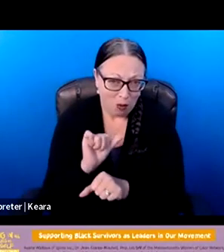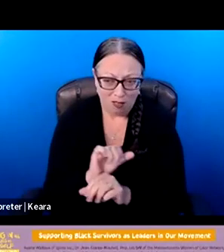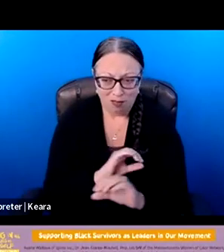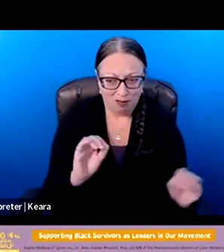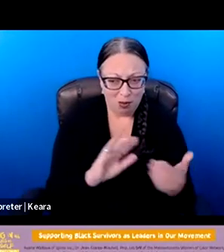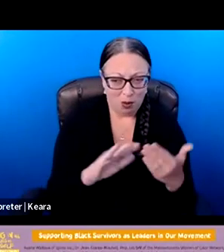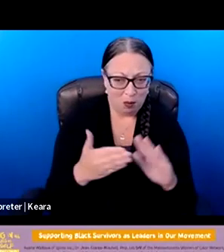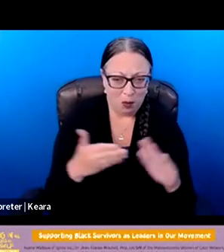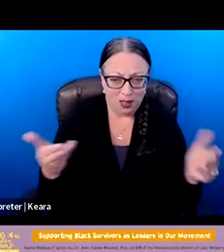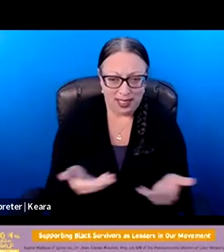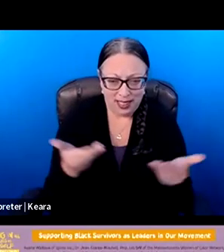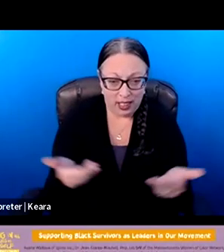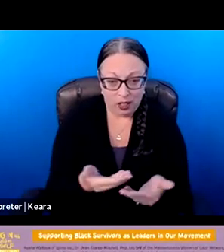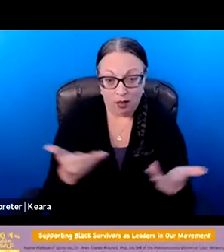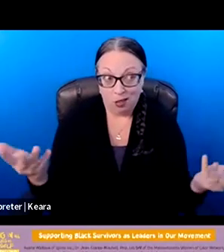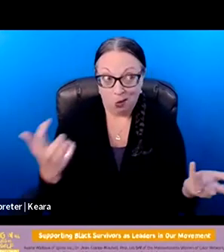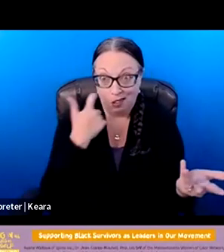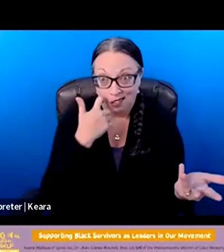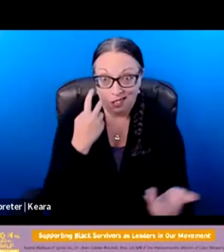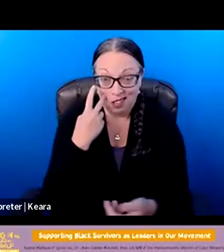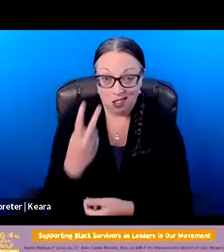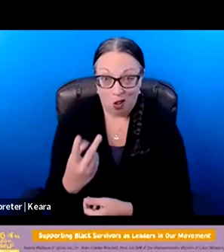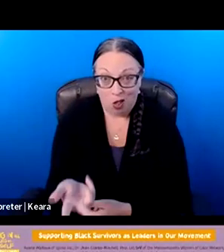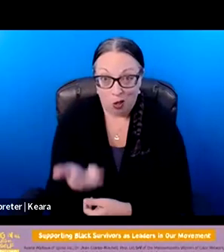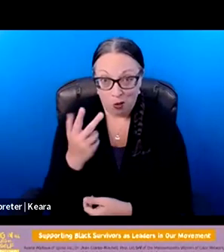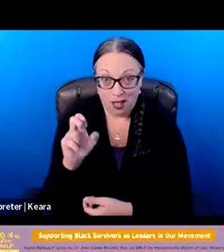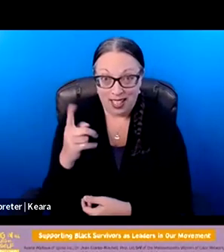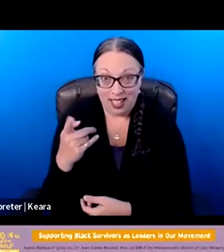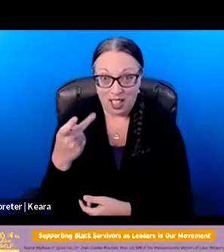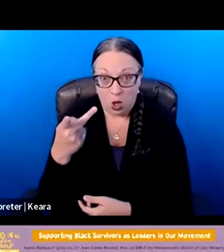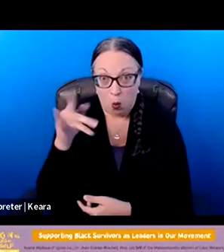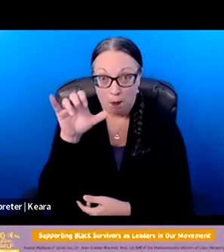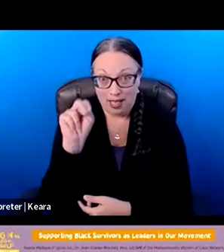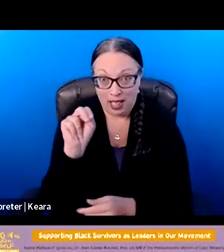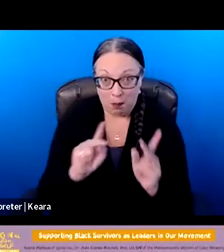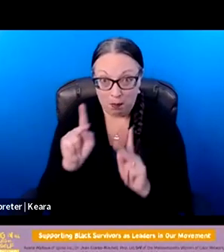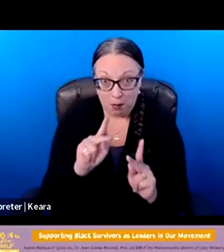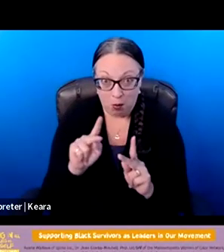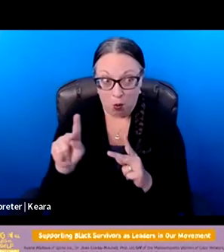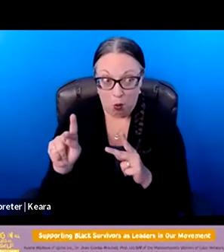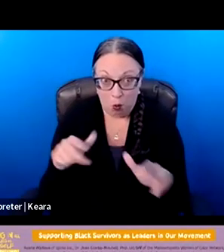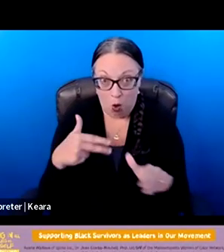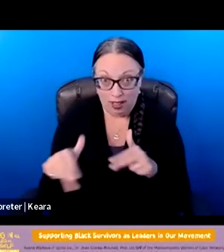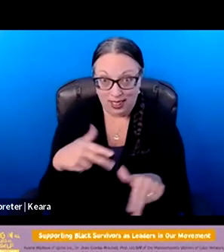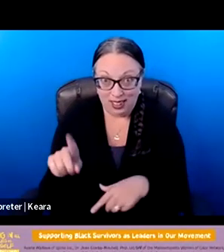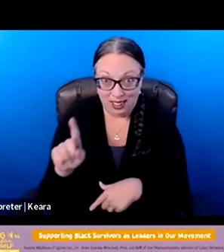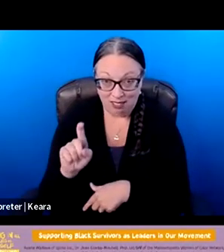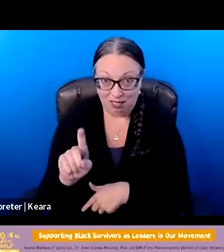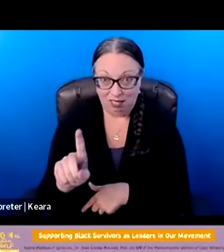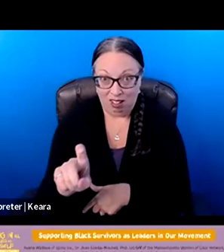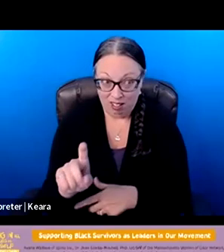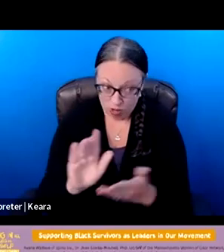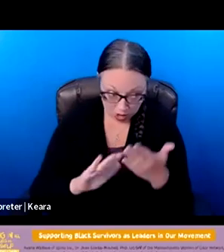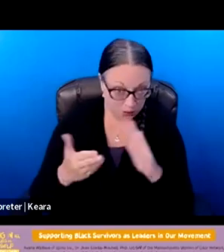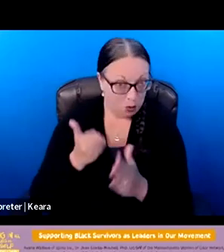like, well, I just saw, 3 Ethiopian folks walk down the street. Like, there is a community of some sort here. So how are you